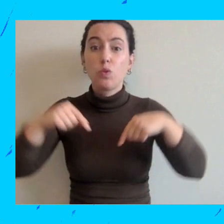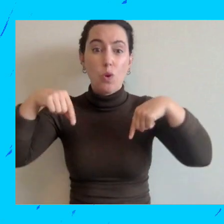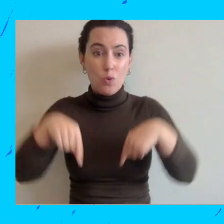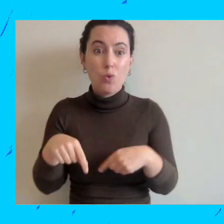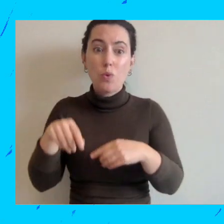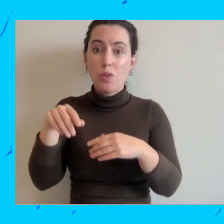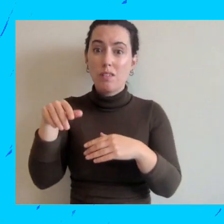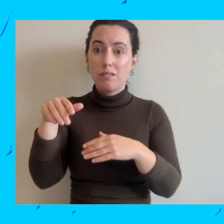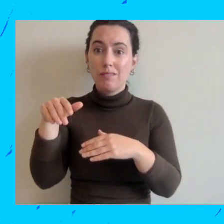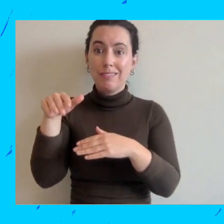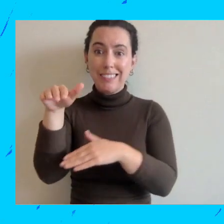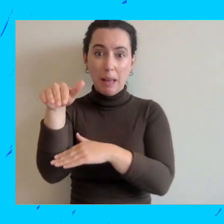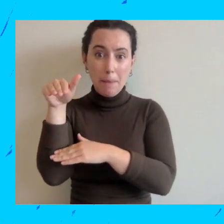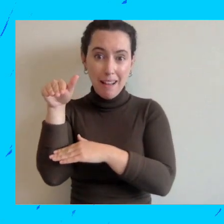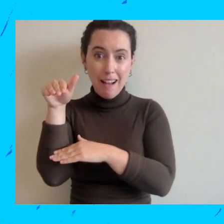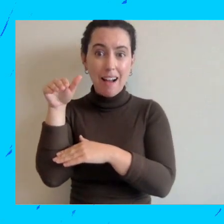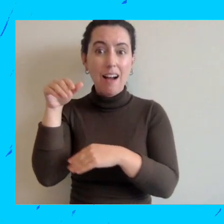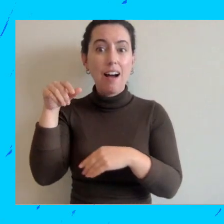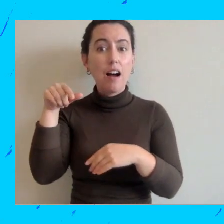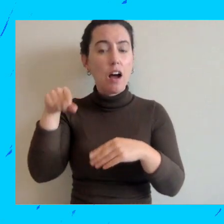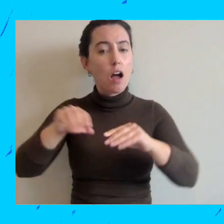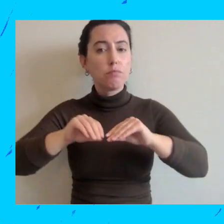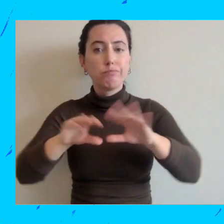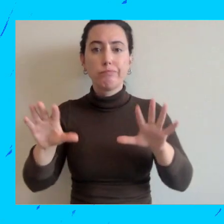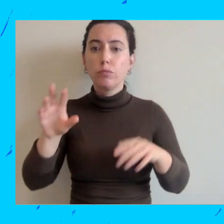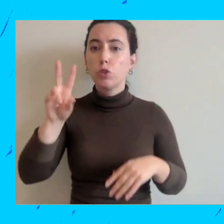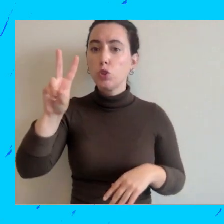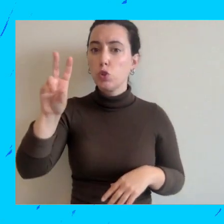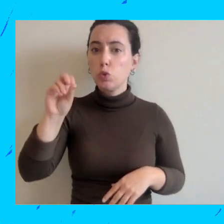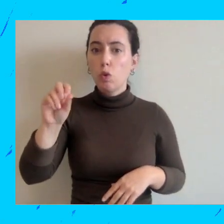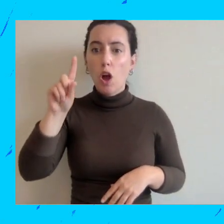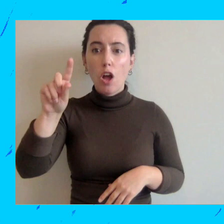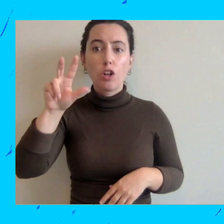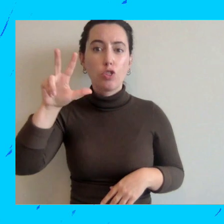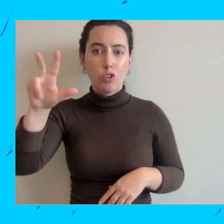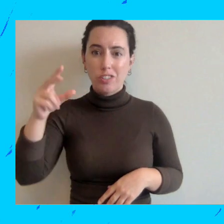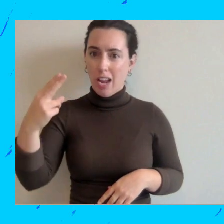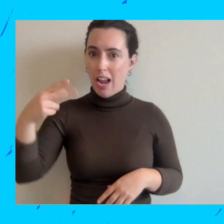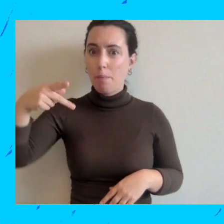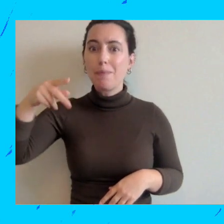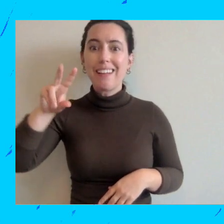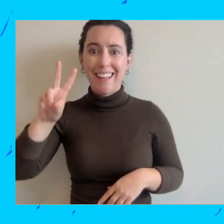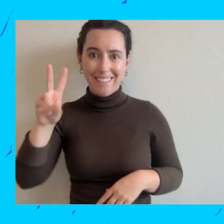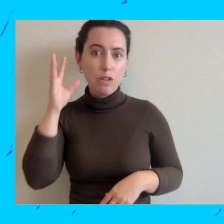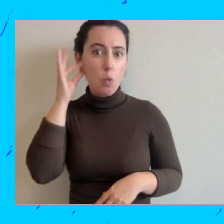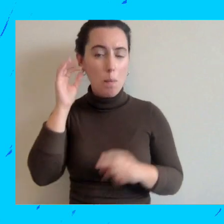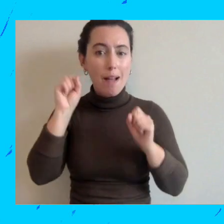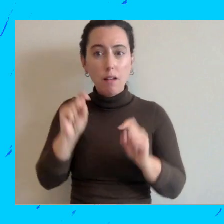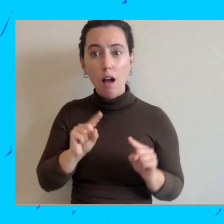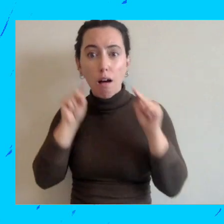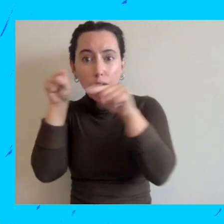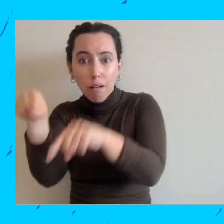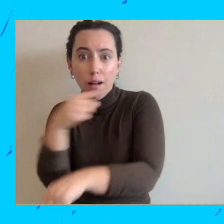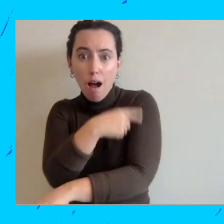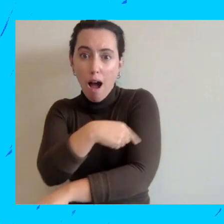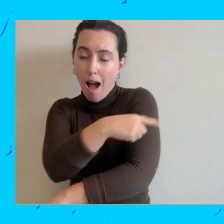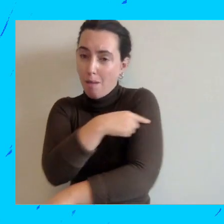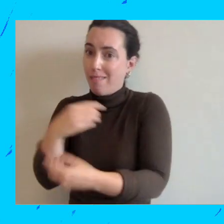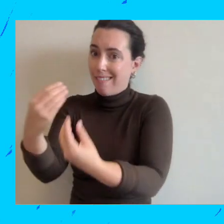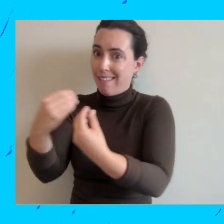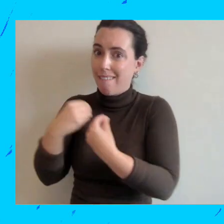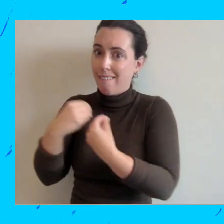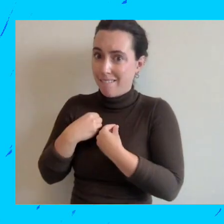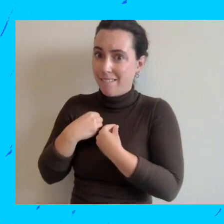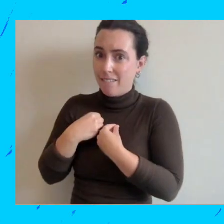out in 2013. When I started talking to the doctors, they told me that it was met with a lot of